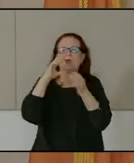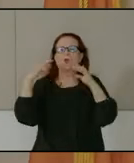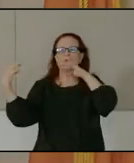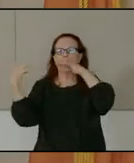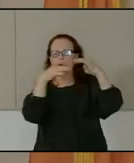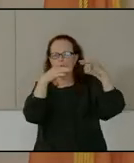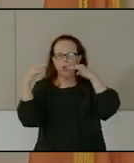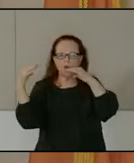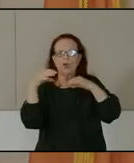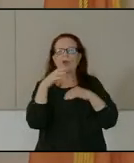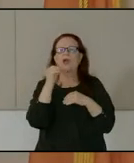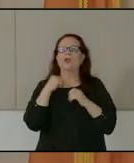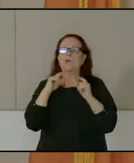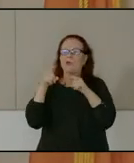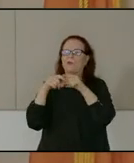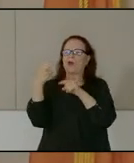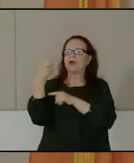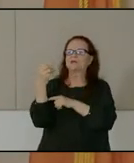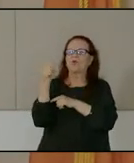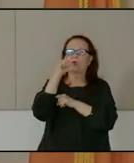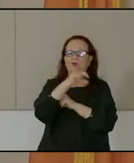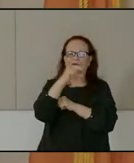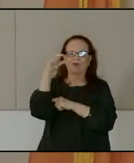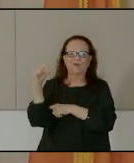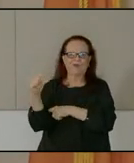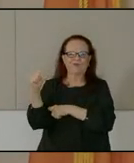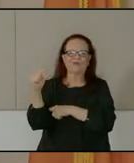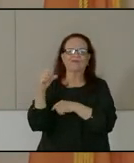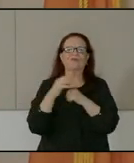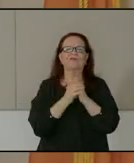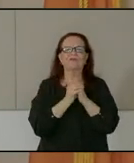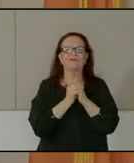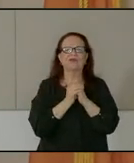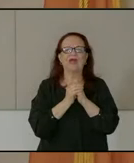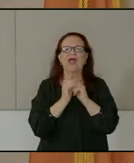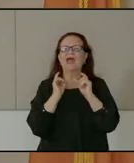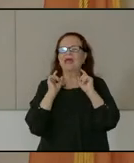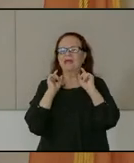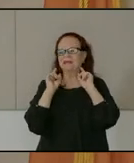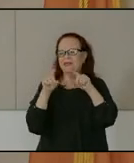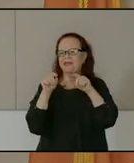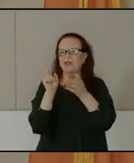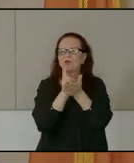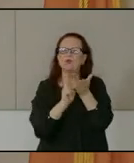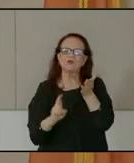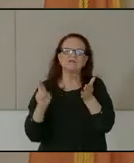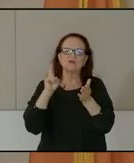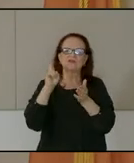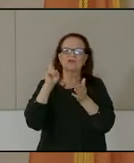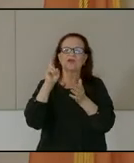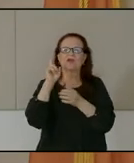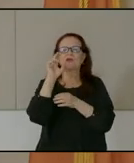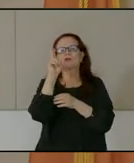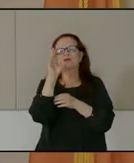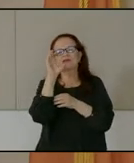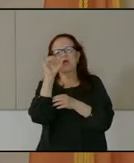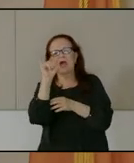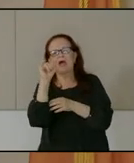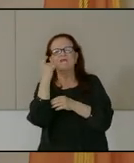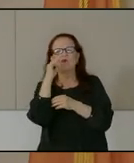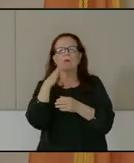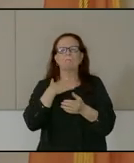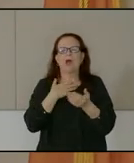to high school in Garden Grove, attending the University of Irvine here for my undergraduate